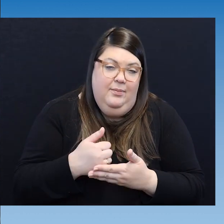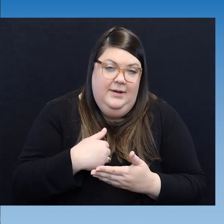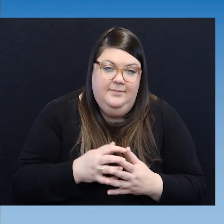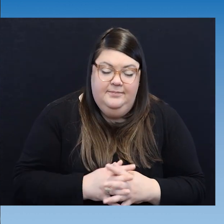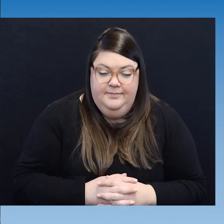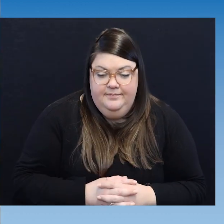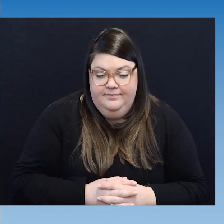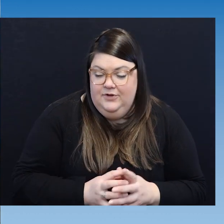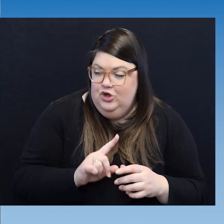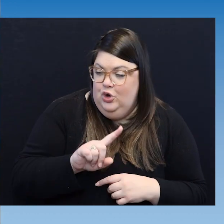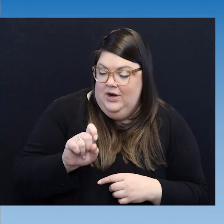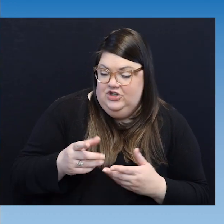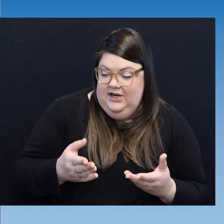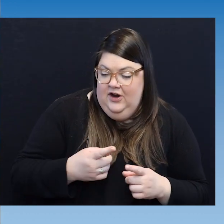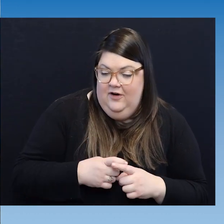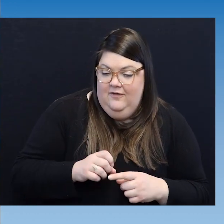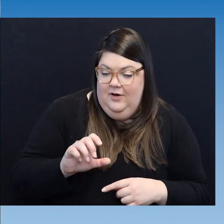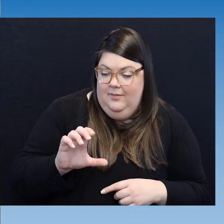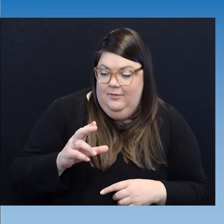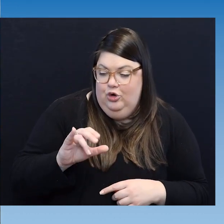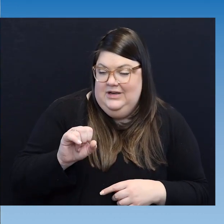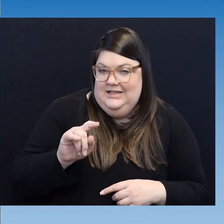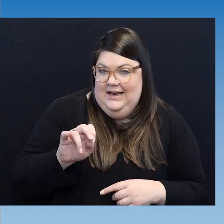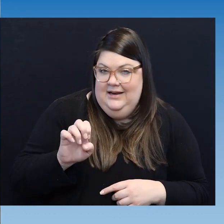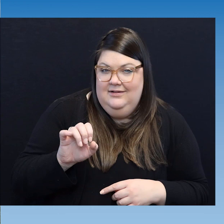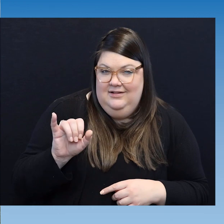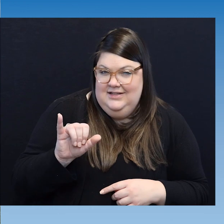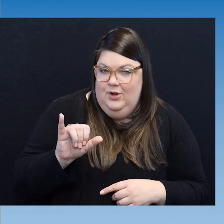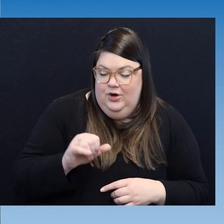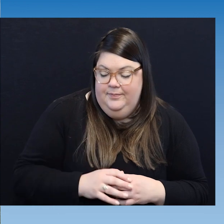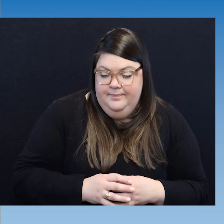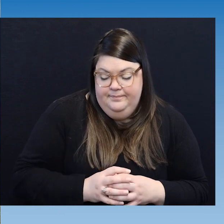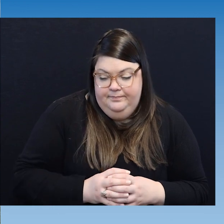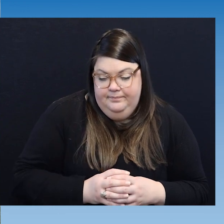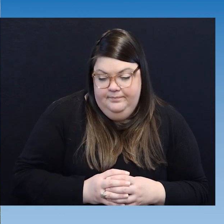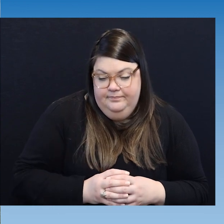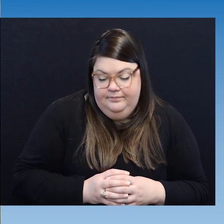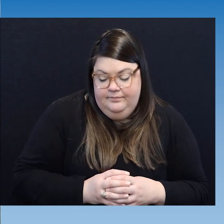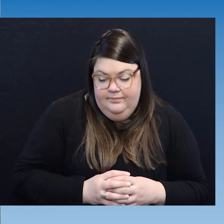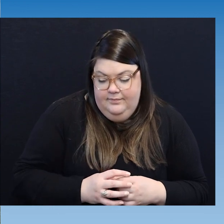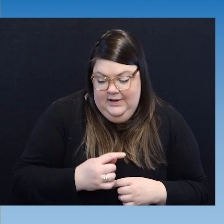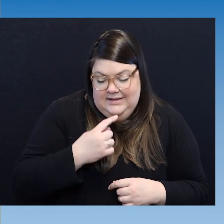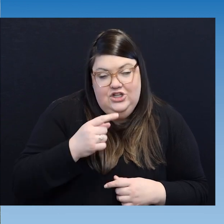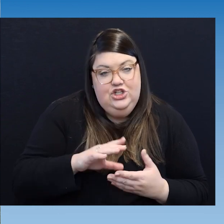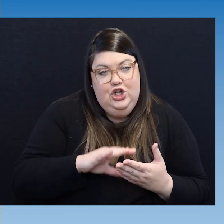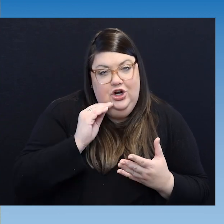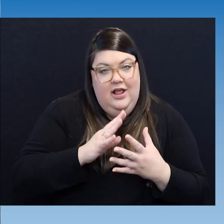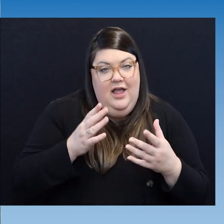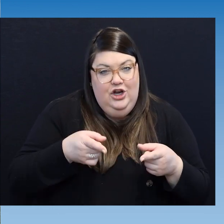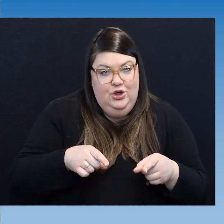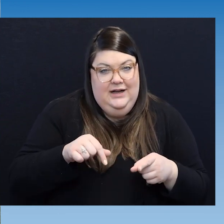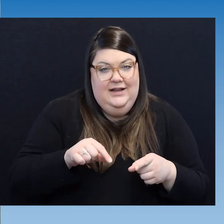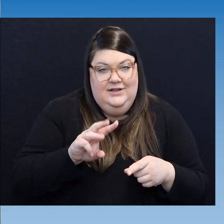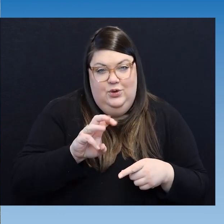helpful. There's a question here from Christine, kind of along these lines, who says that she's learned a lot during